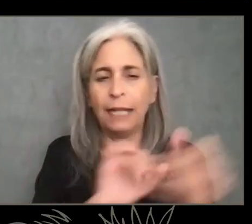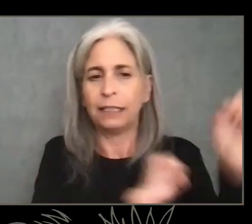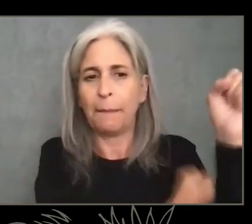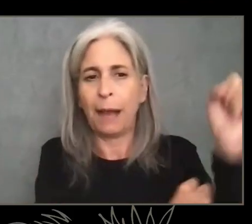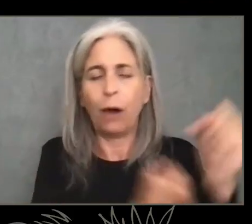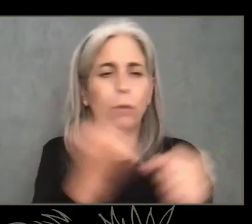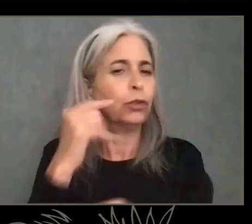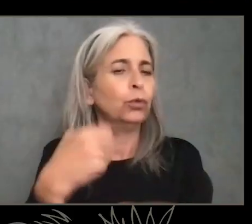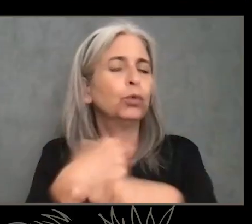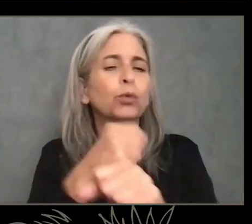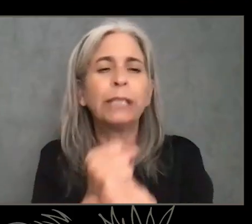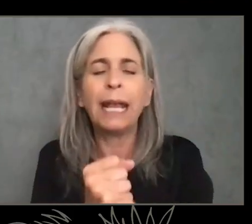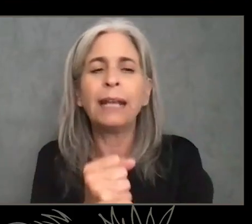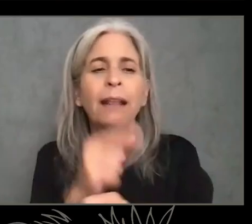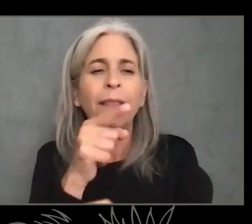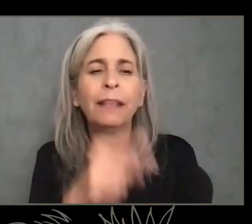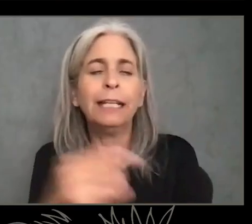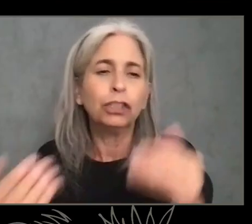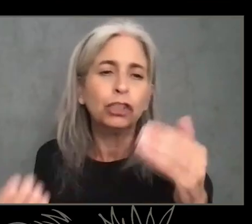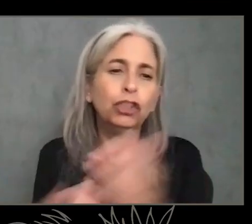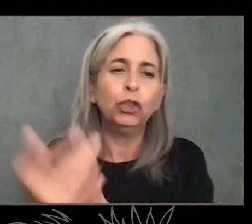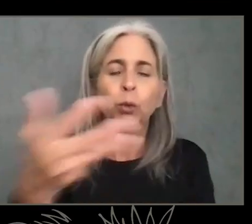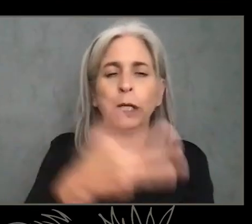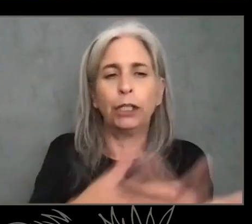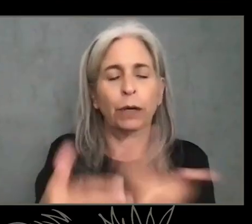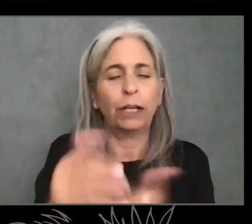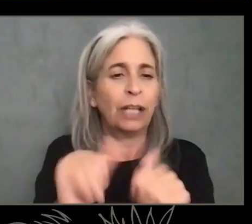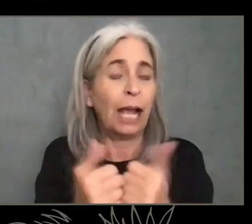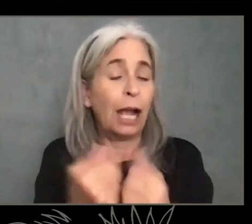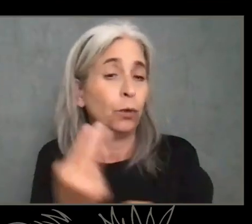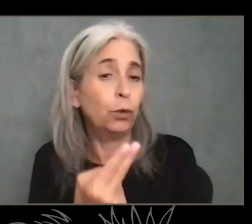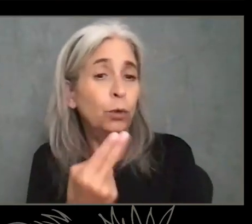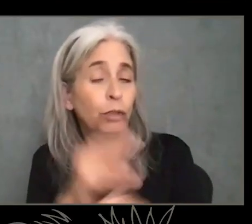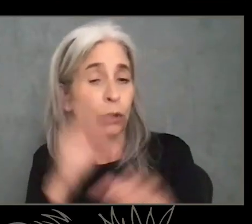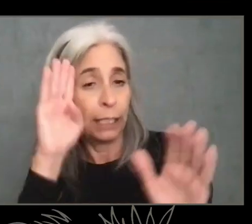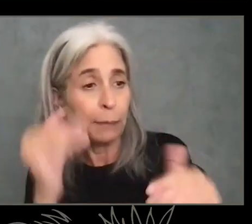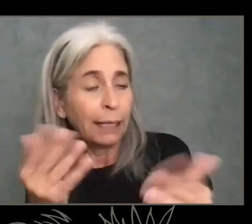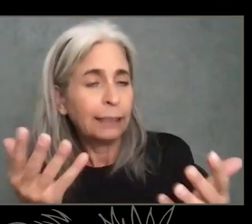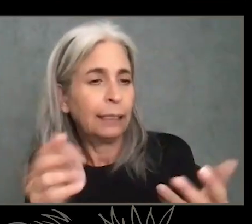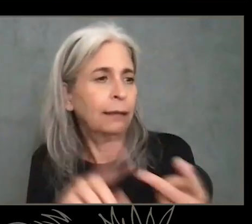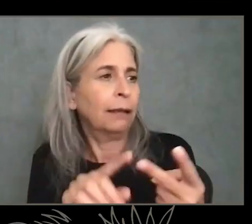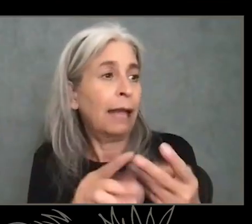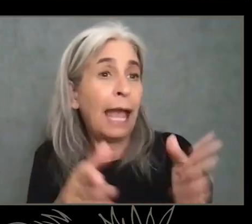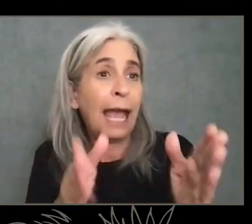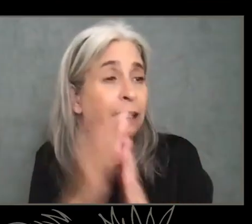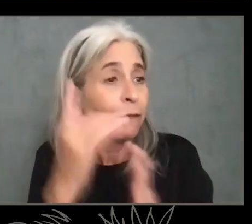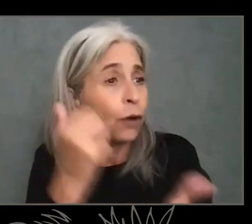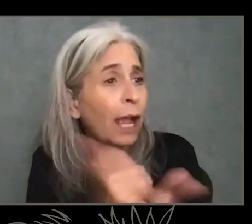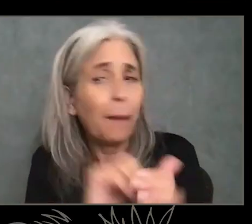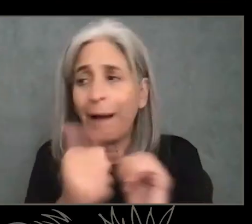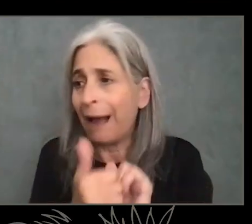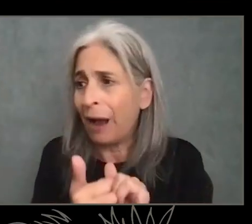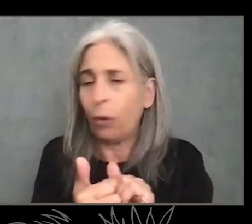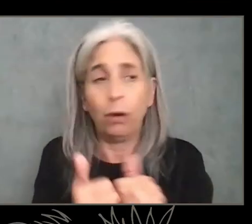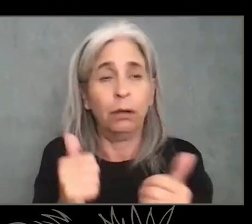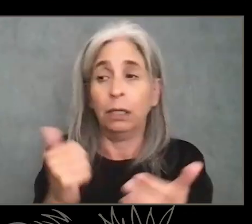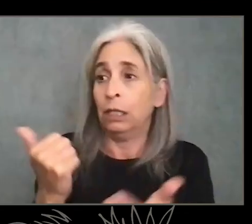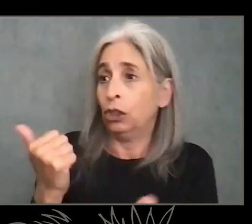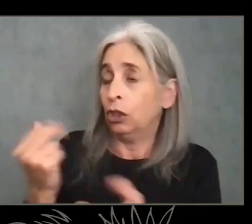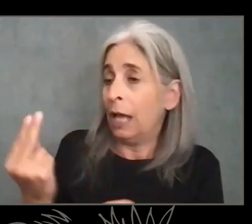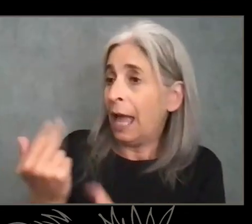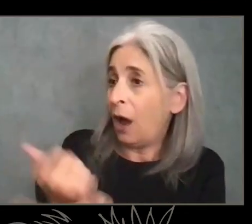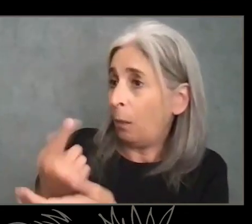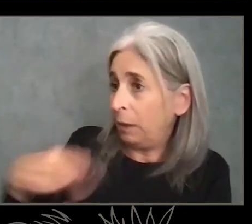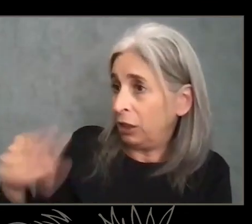power of creating these new interactions, how the user is expecting, how the user is asking for help, how are we helping our